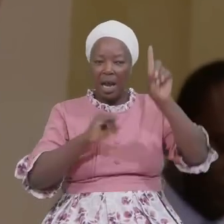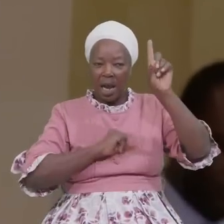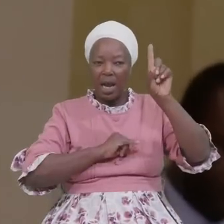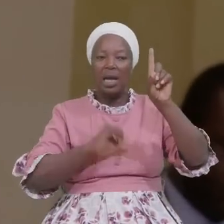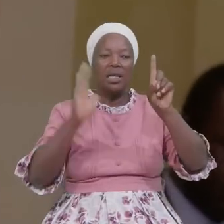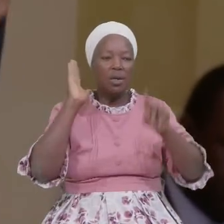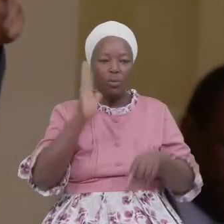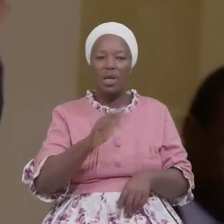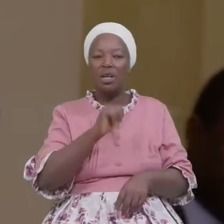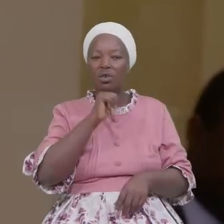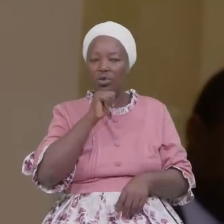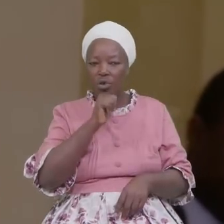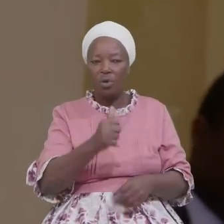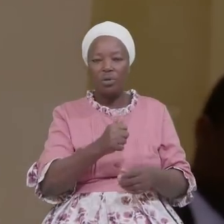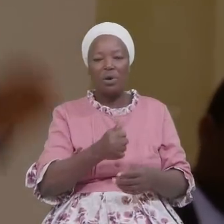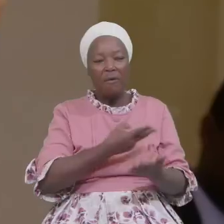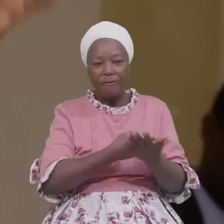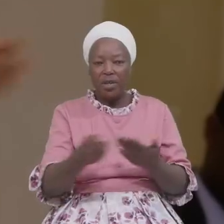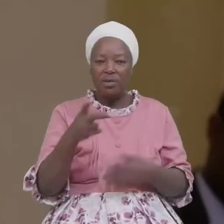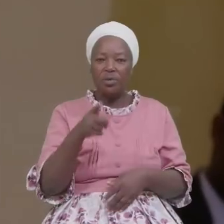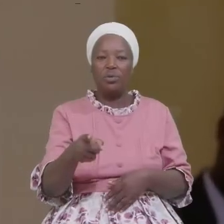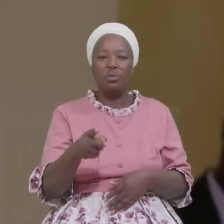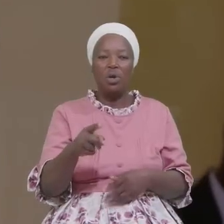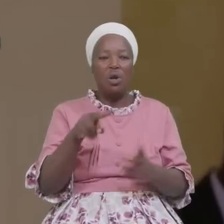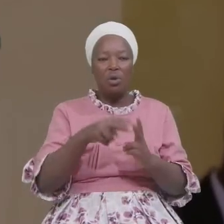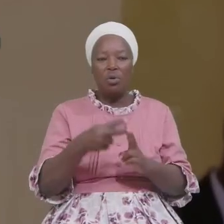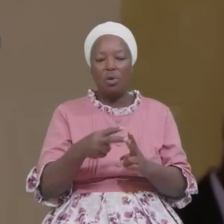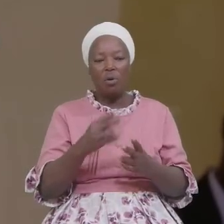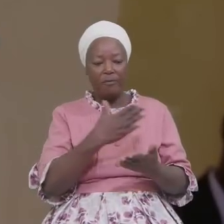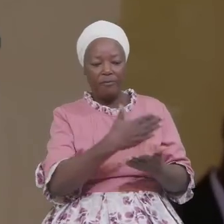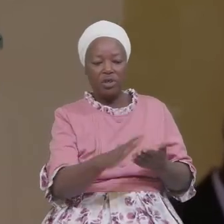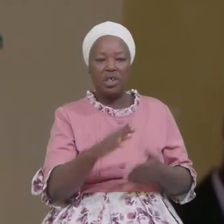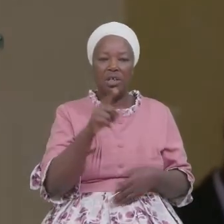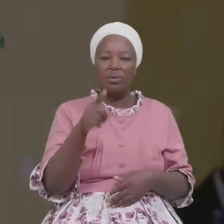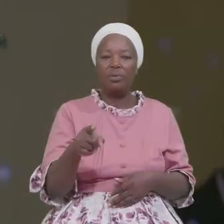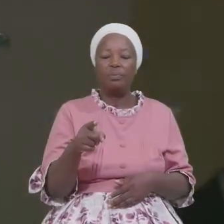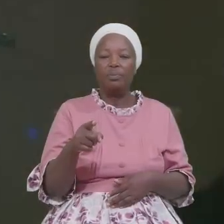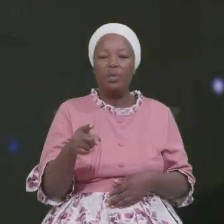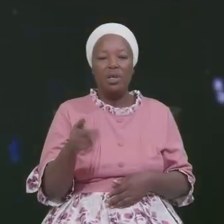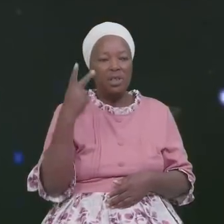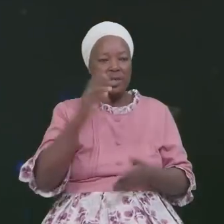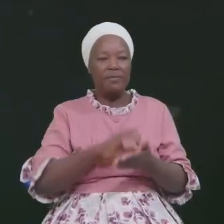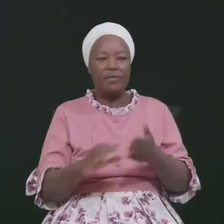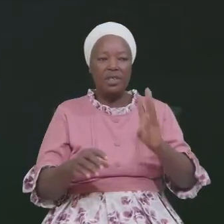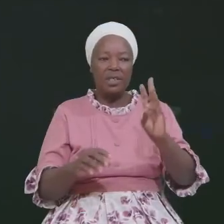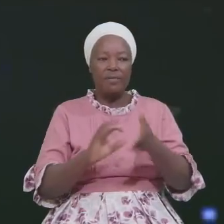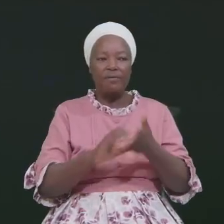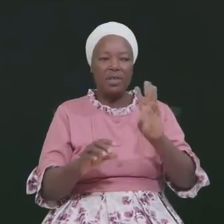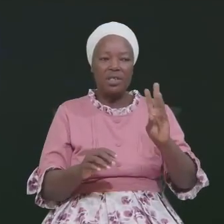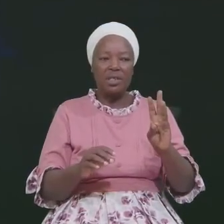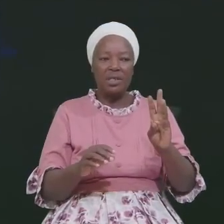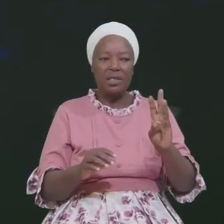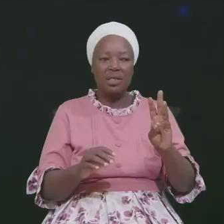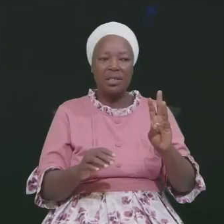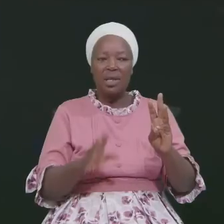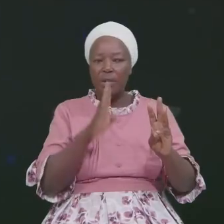will not fail thee, nor forsake thee. Look at verse 6 there. In verse 6,